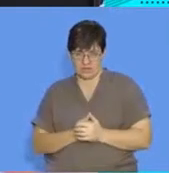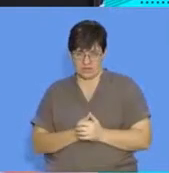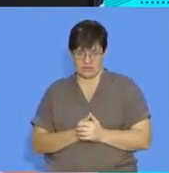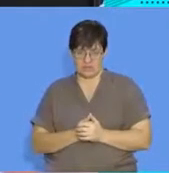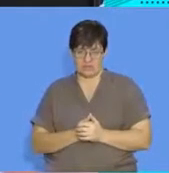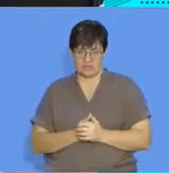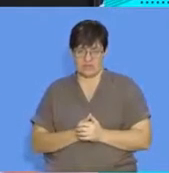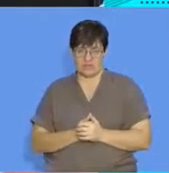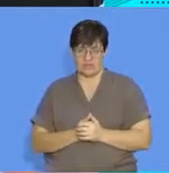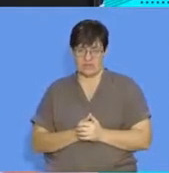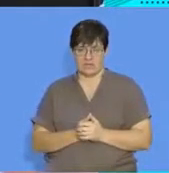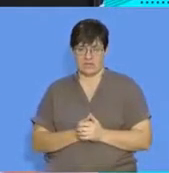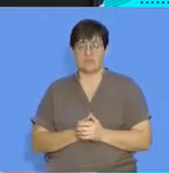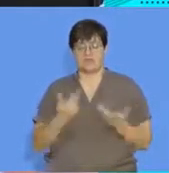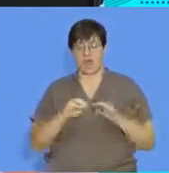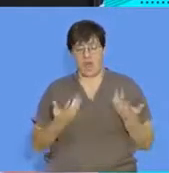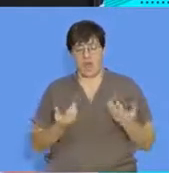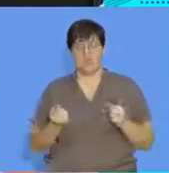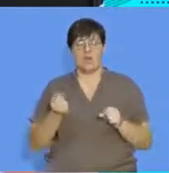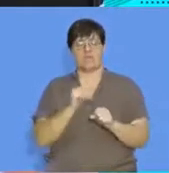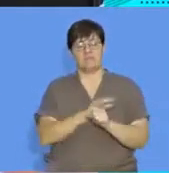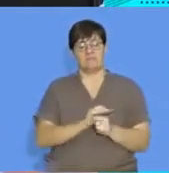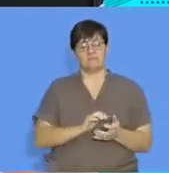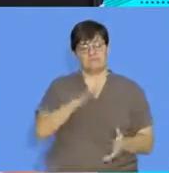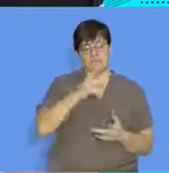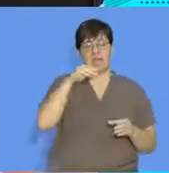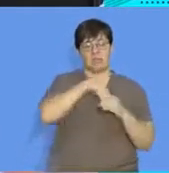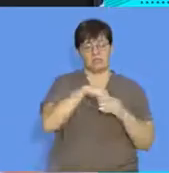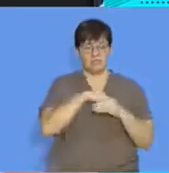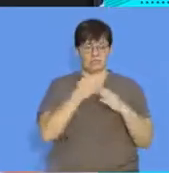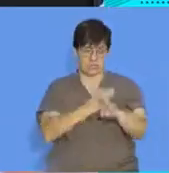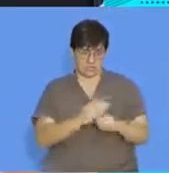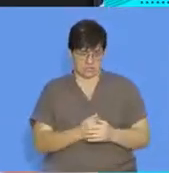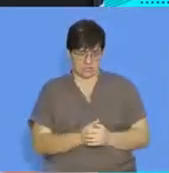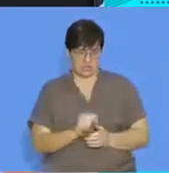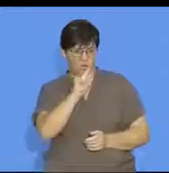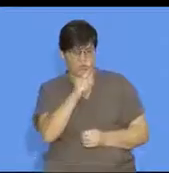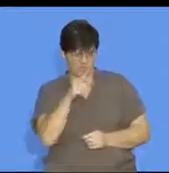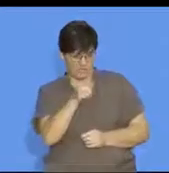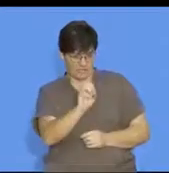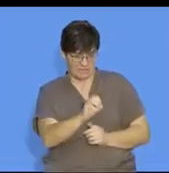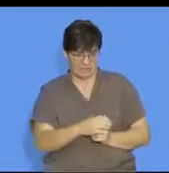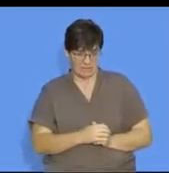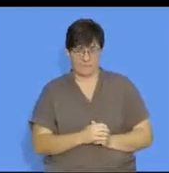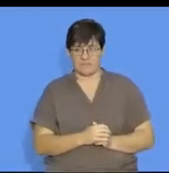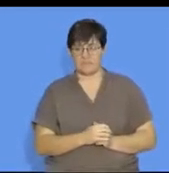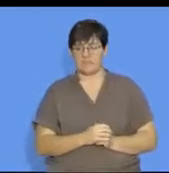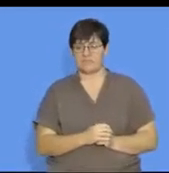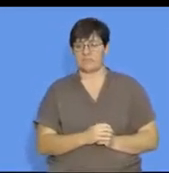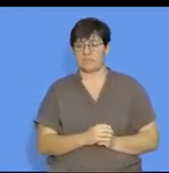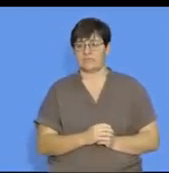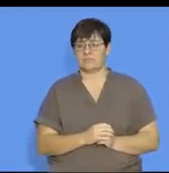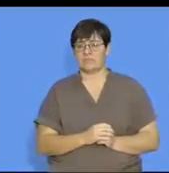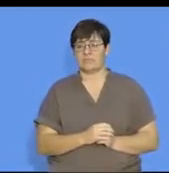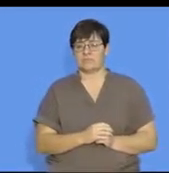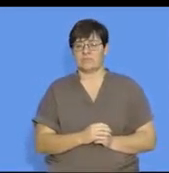if that in any way does it affect the magnitude of internal resistance. So that's the big question, right? Okay. Now we are